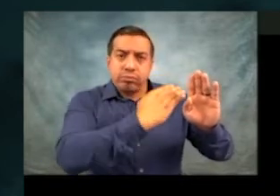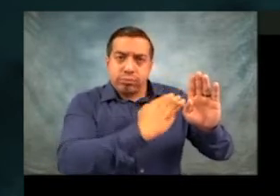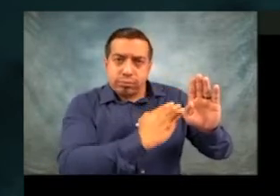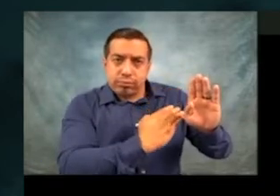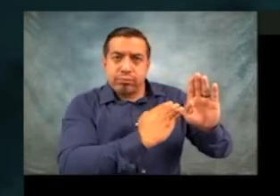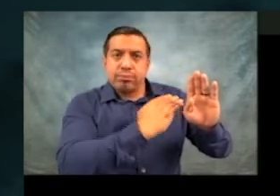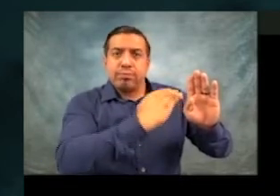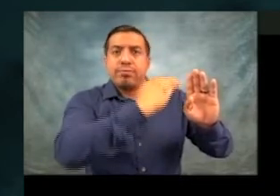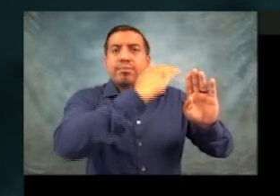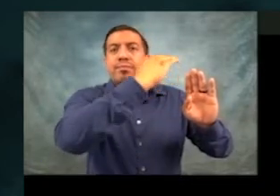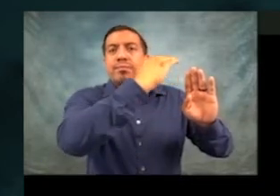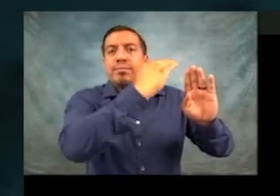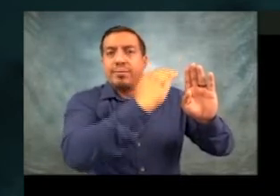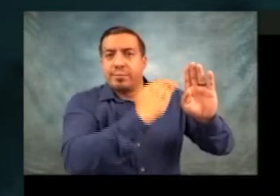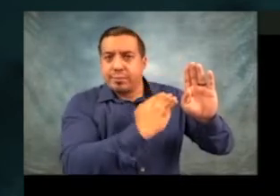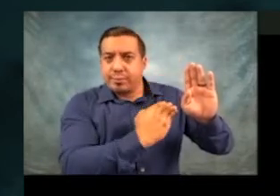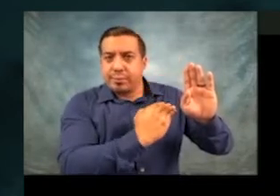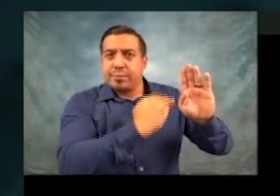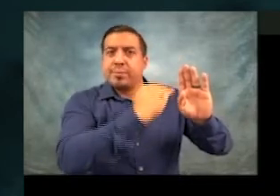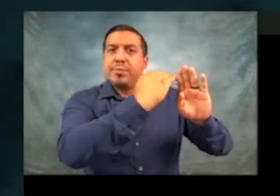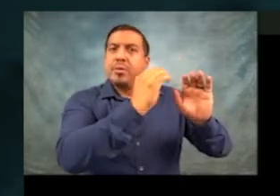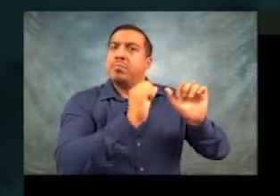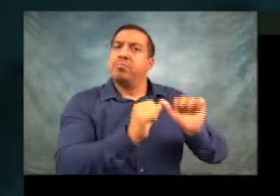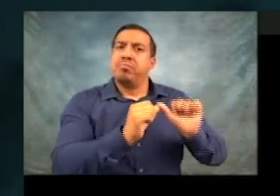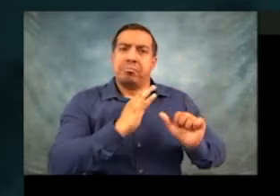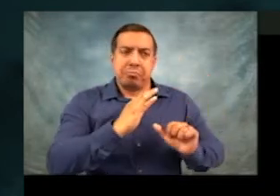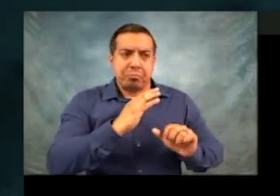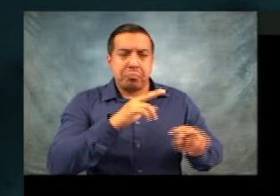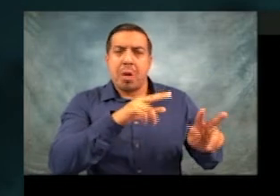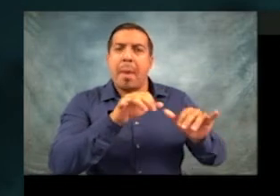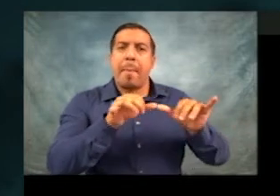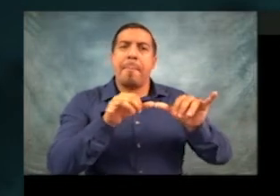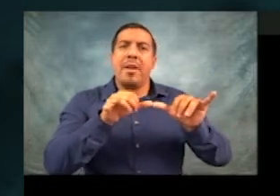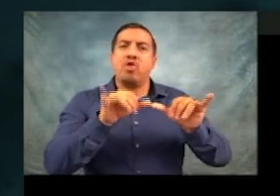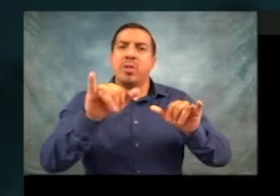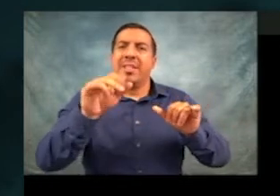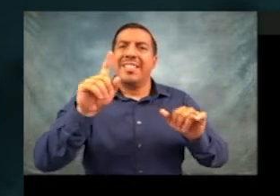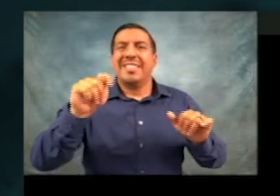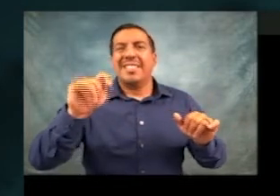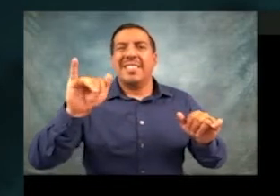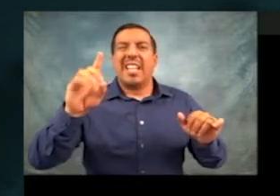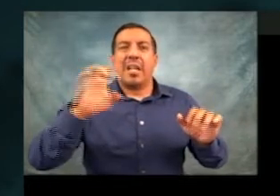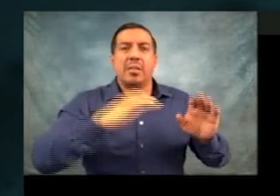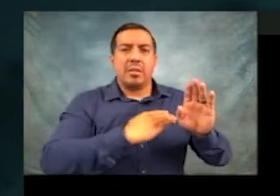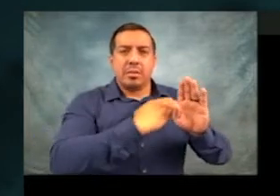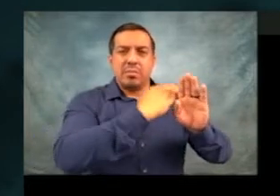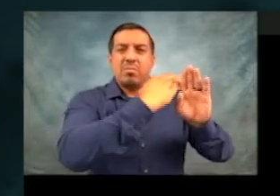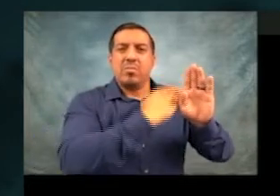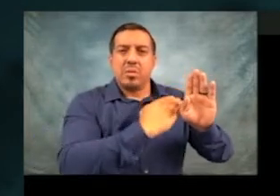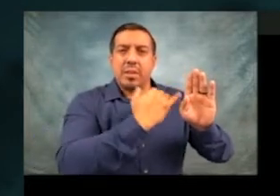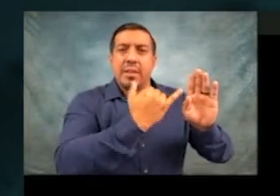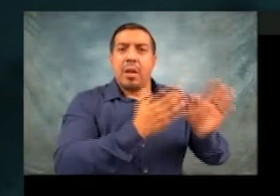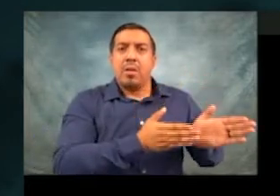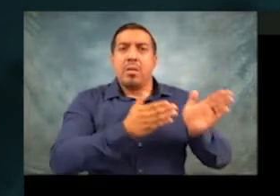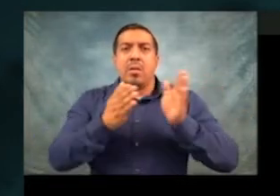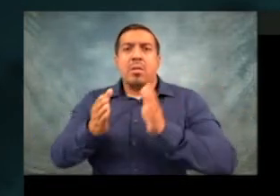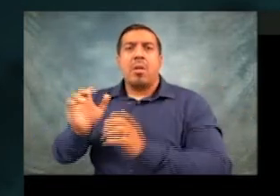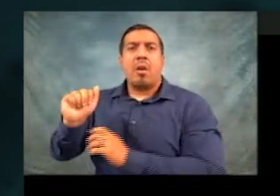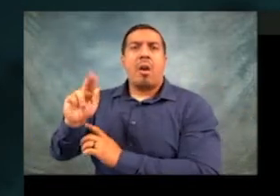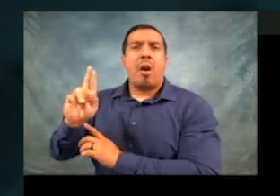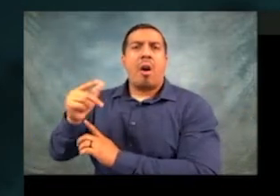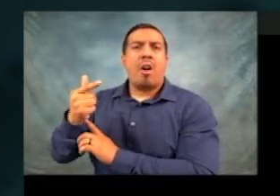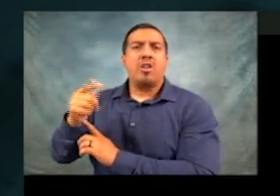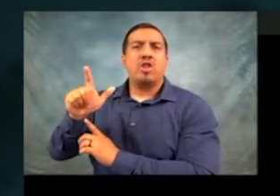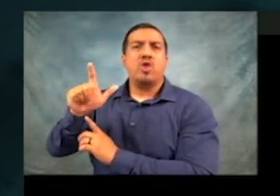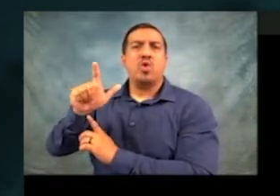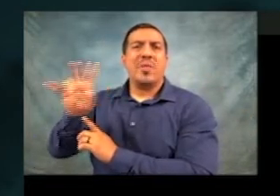low tide, high tide. So it's, it's kind of doing its thing, just measuring tide. And you get over here on August 27th, and you